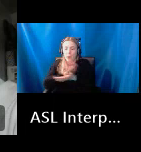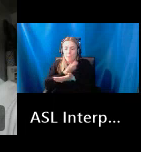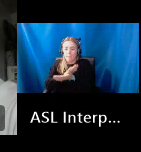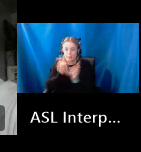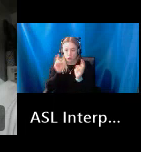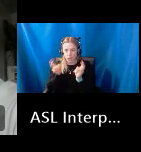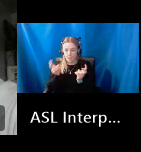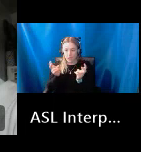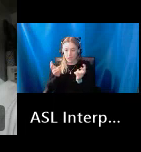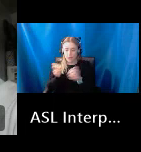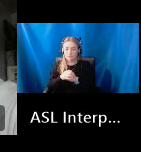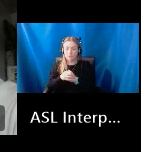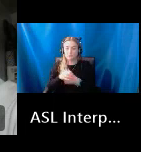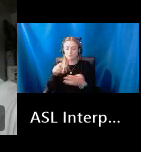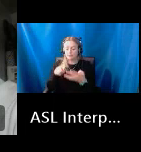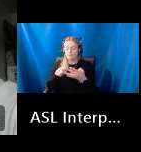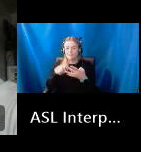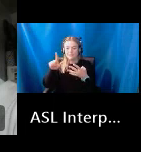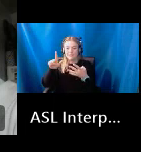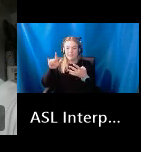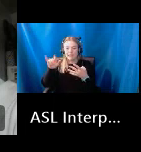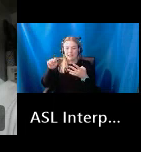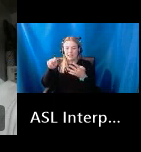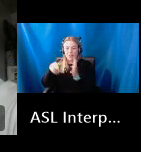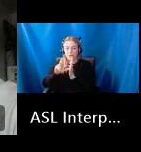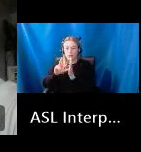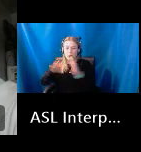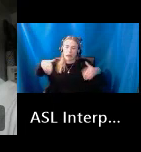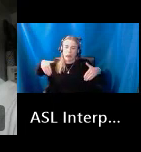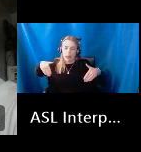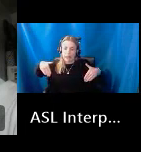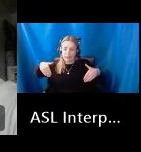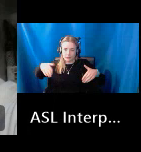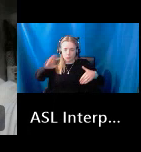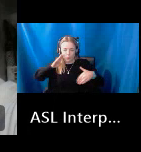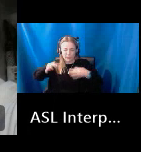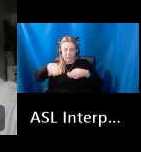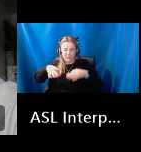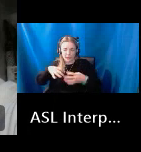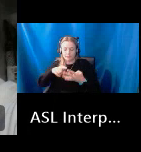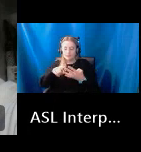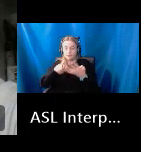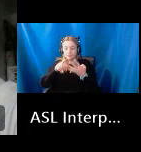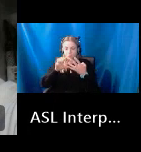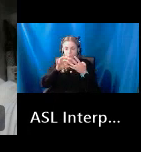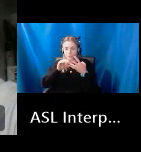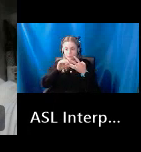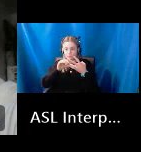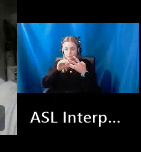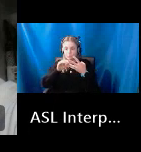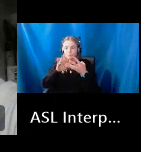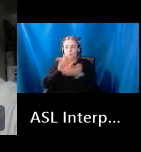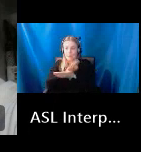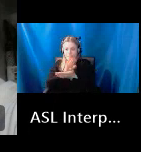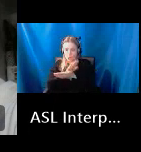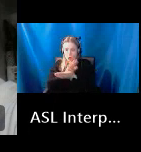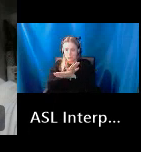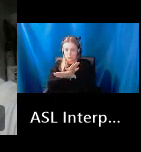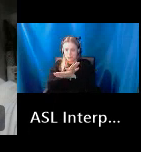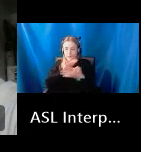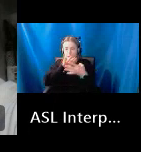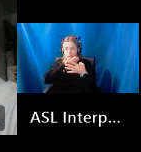practice. Lit review you have not done. The paper you're going to write, and also you're going to write the conclusion. But these are the 4